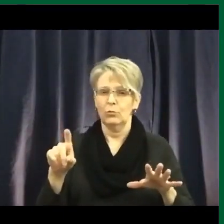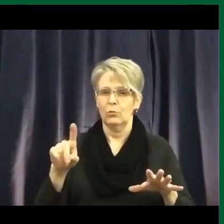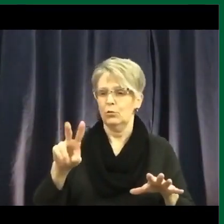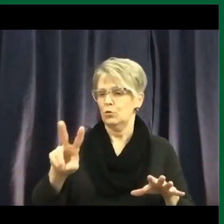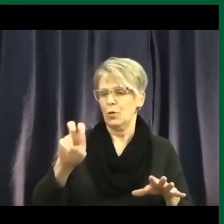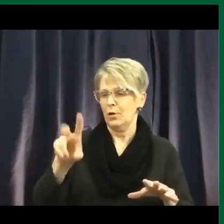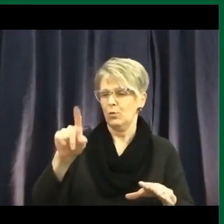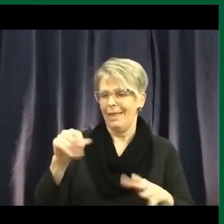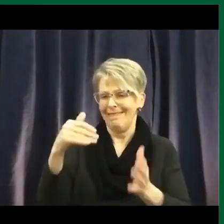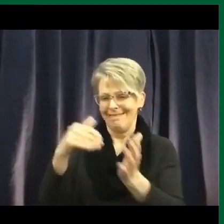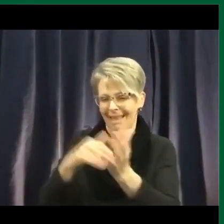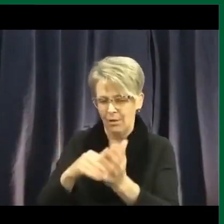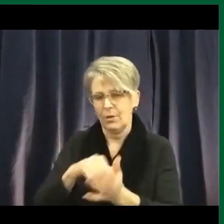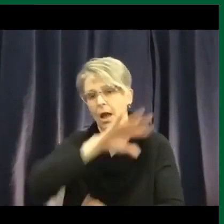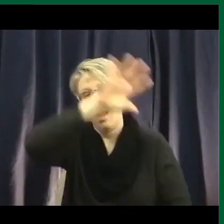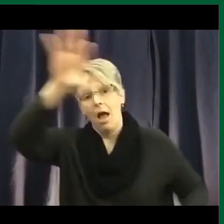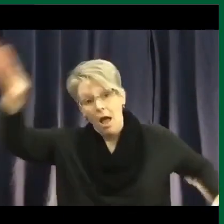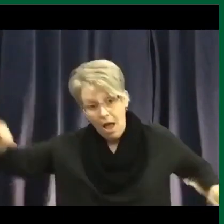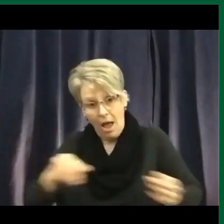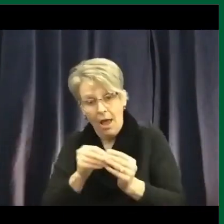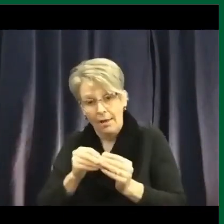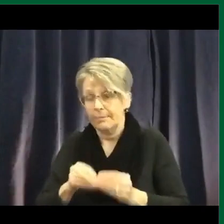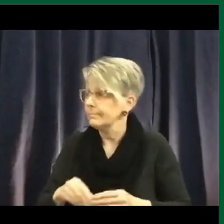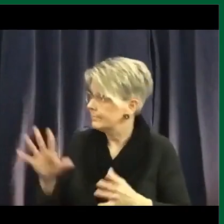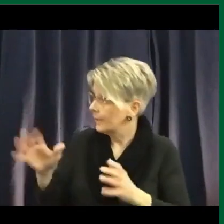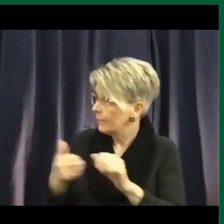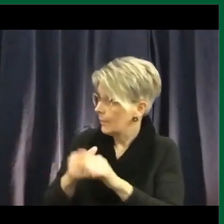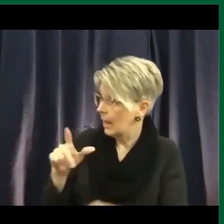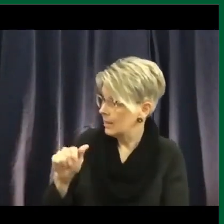220,000, pardon me. Follow up, Laura?